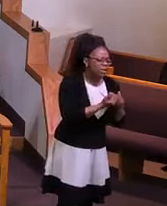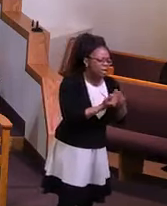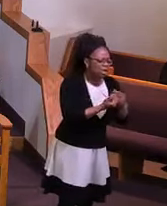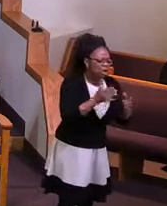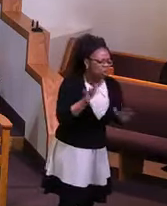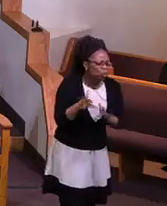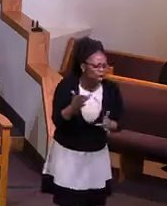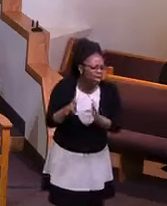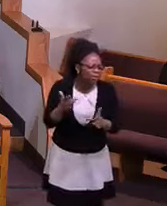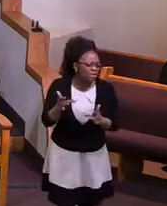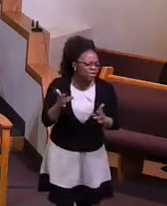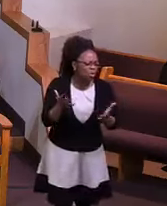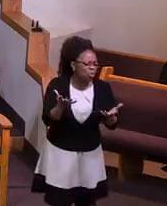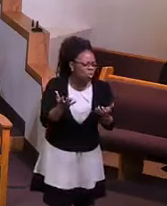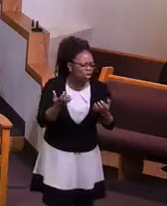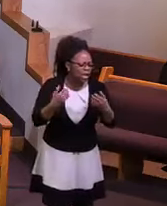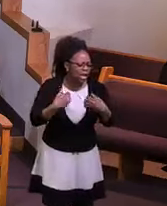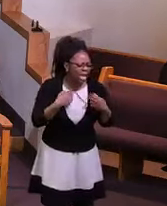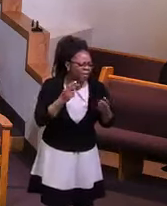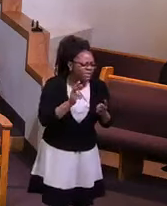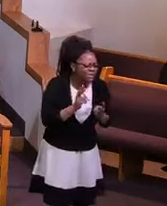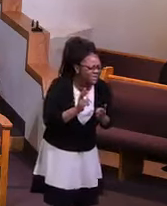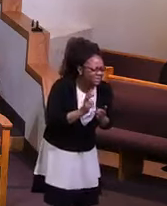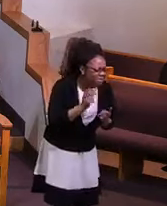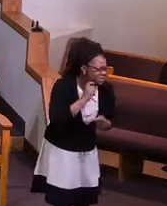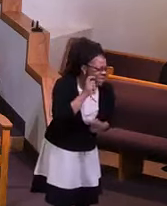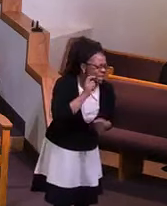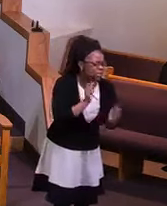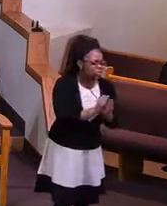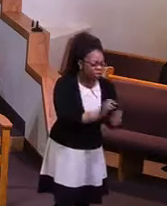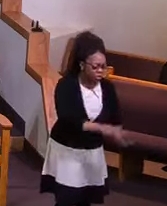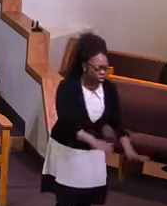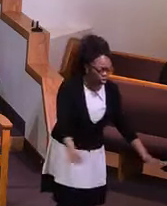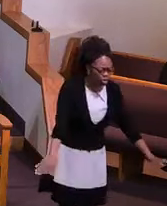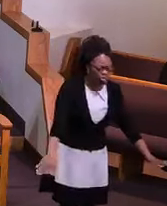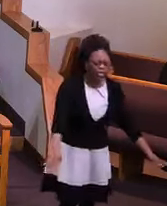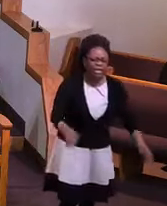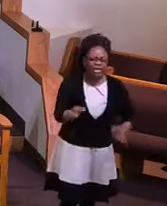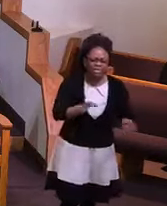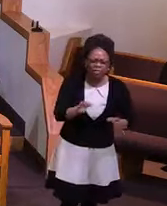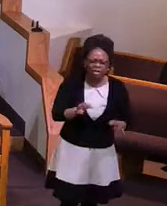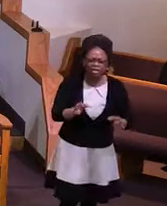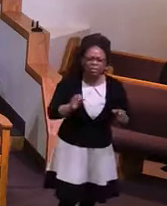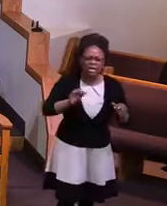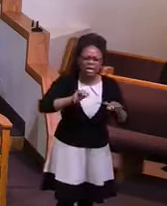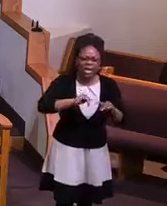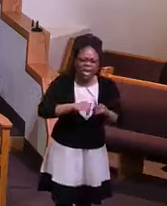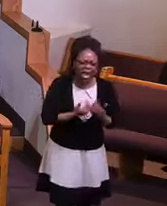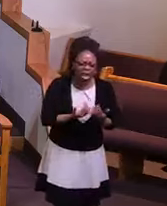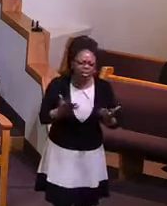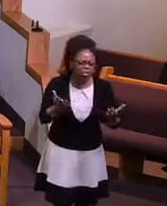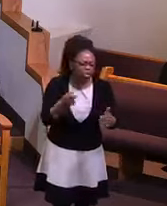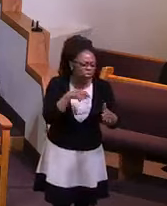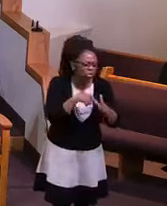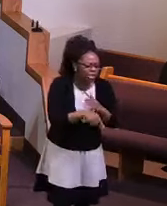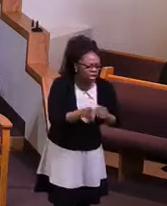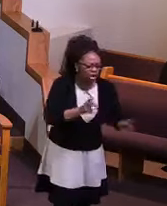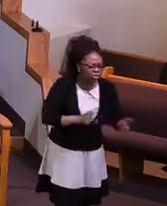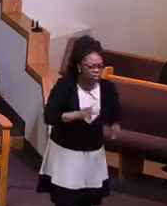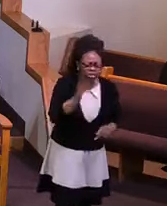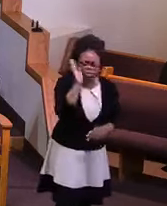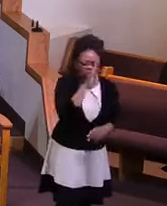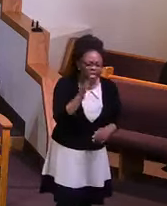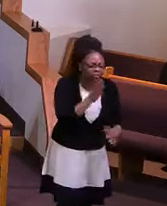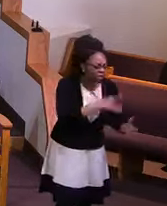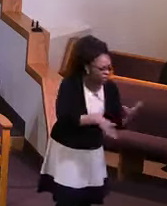children. Explain to me how a person can hate a person that they've never really been around. And perhaps that's the problem with I-45. Maybe,